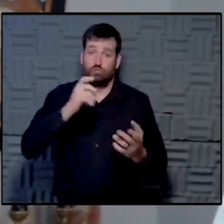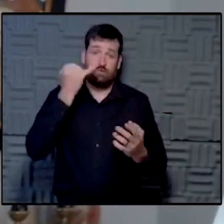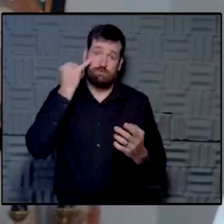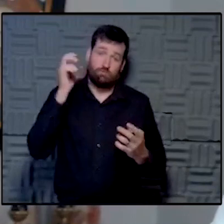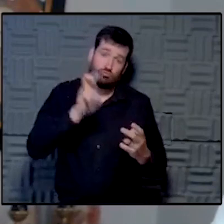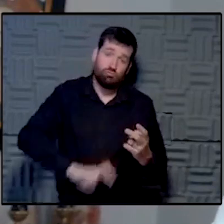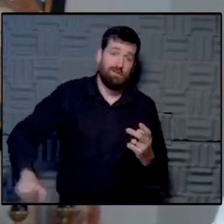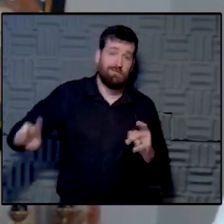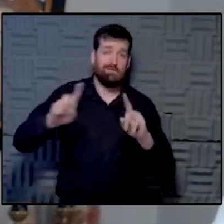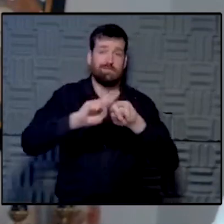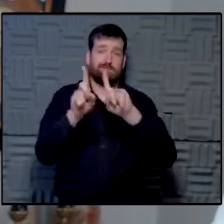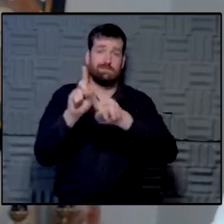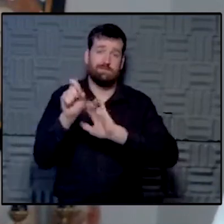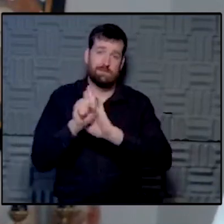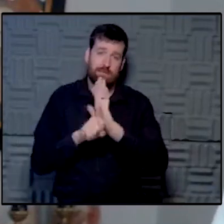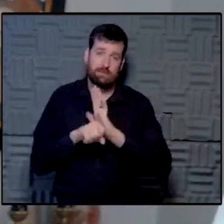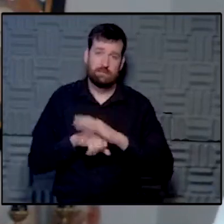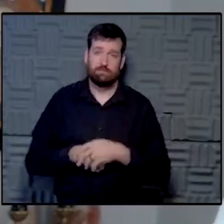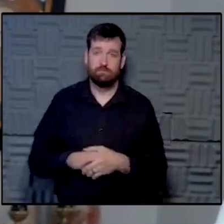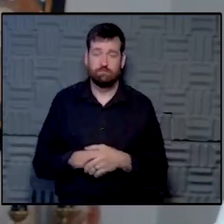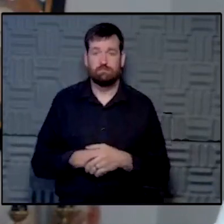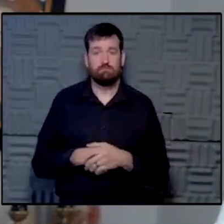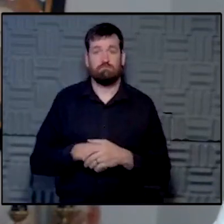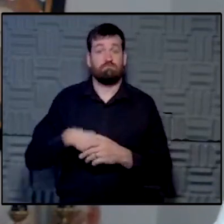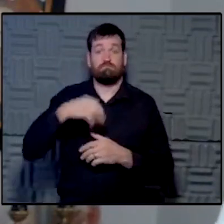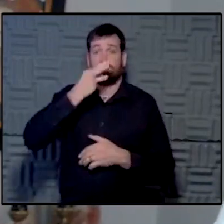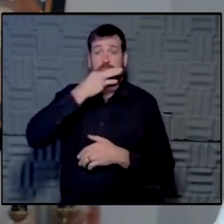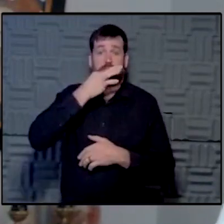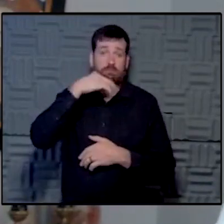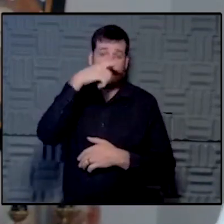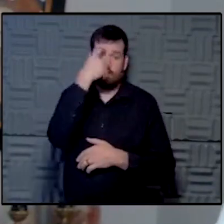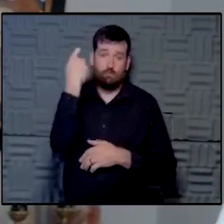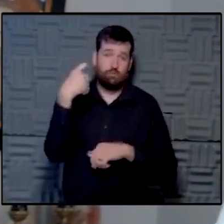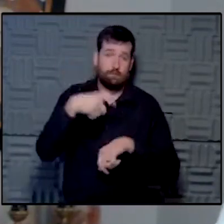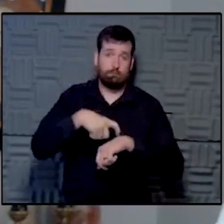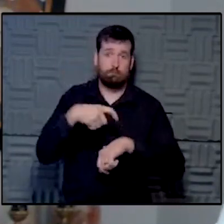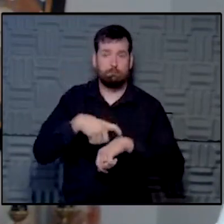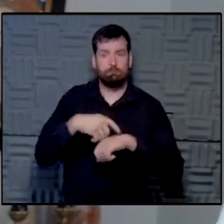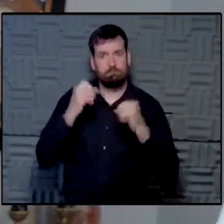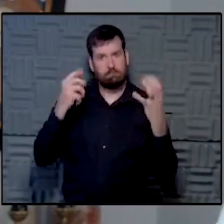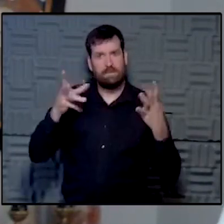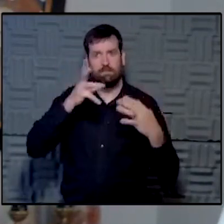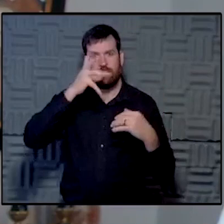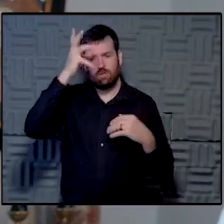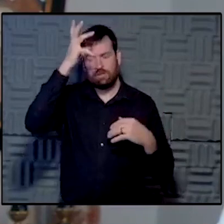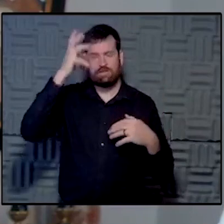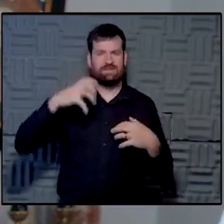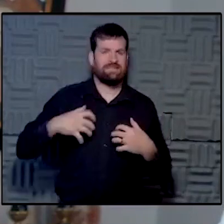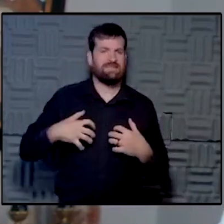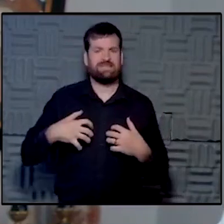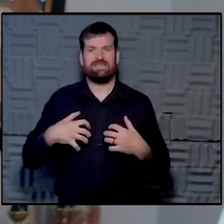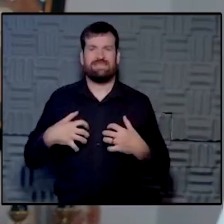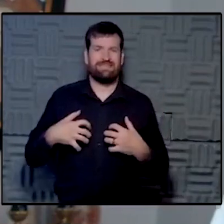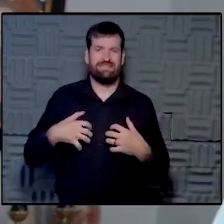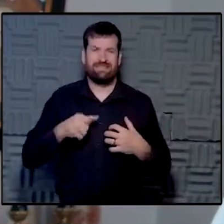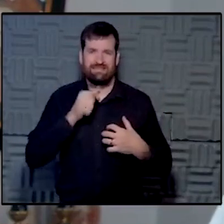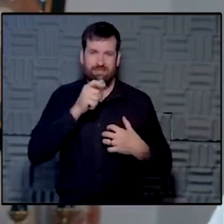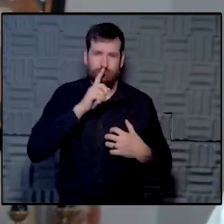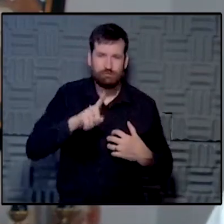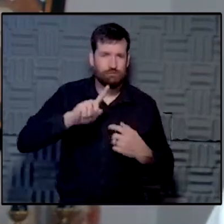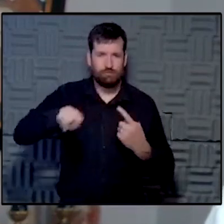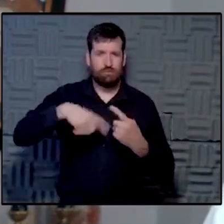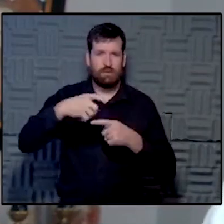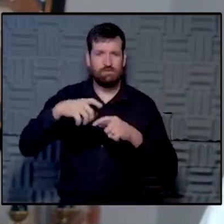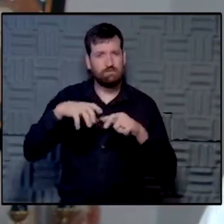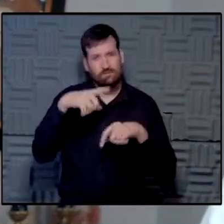states as well. So coming into the summertime, a lot of parents are reluctant to send their kids to the normal summer camps and summer